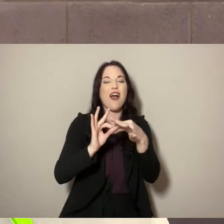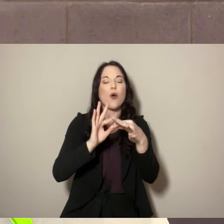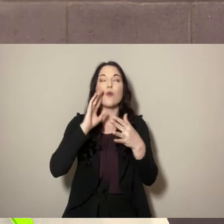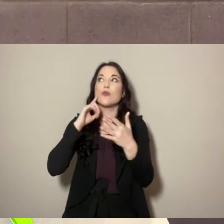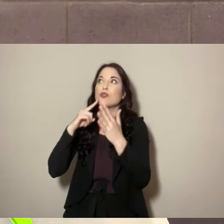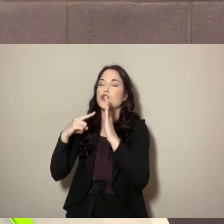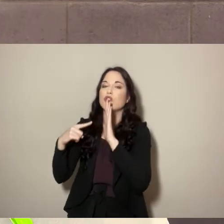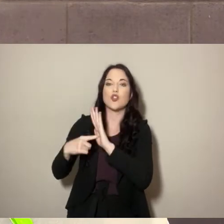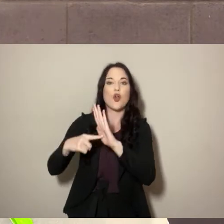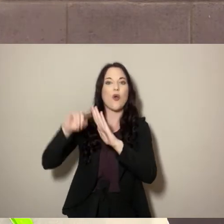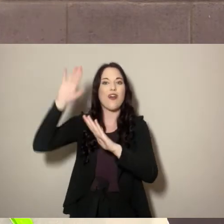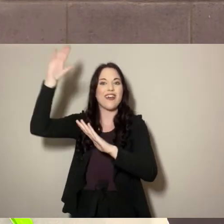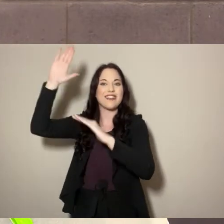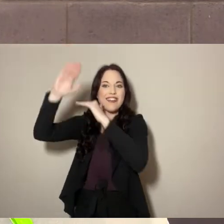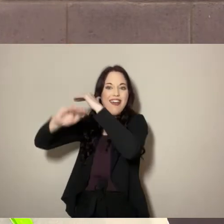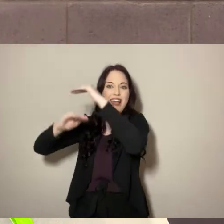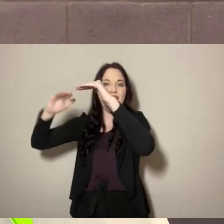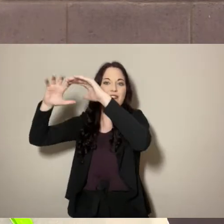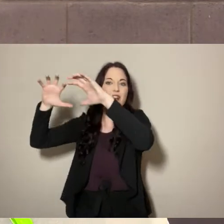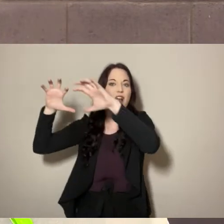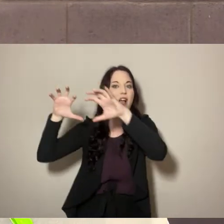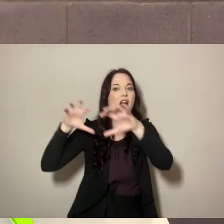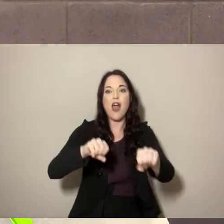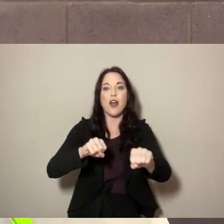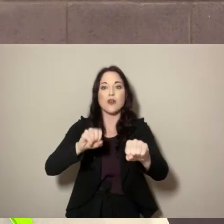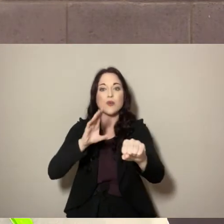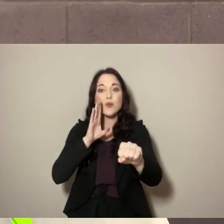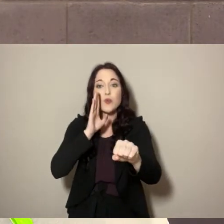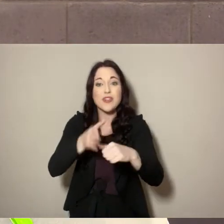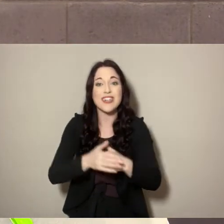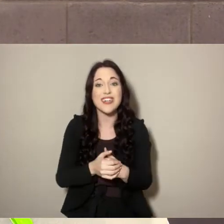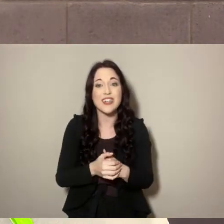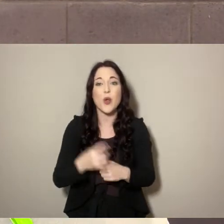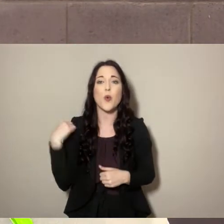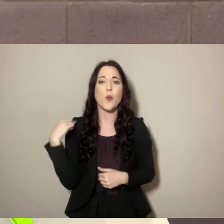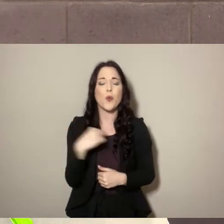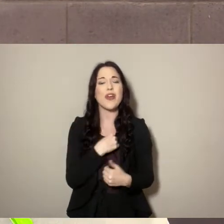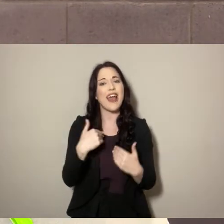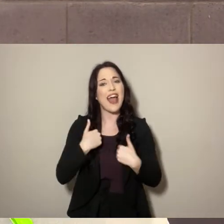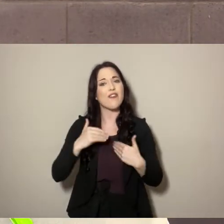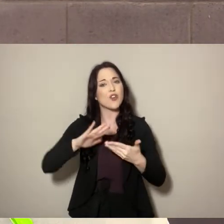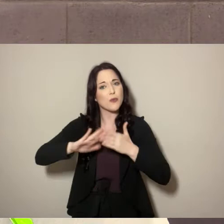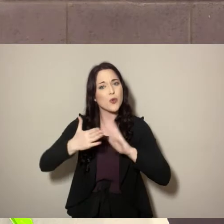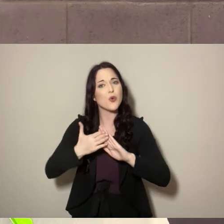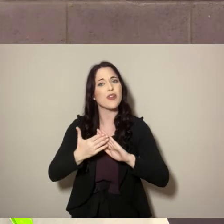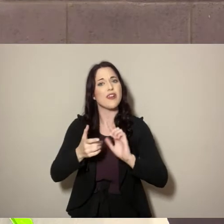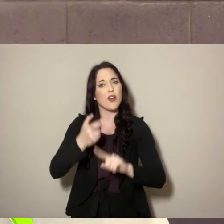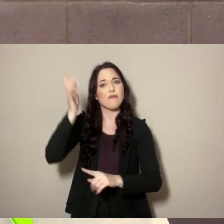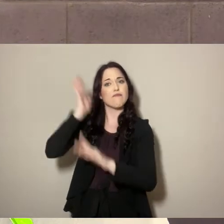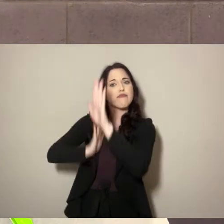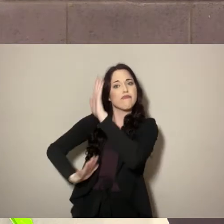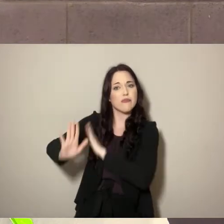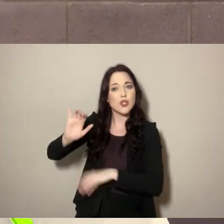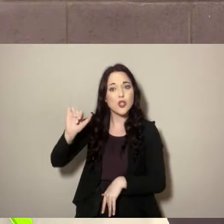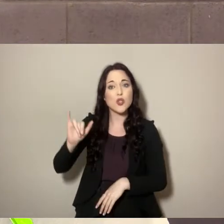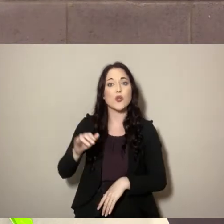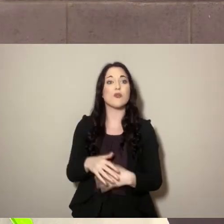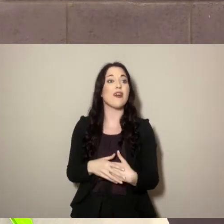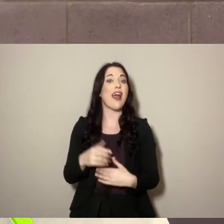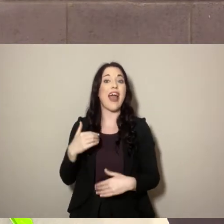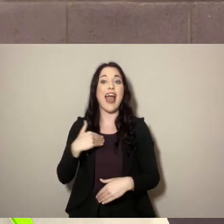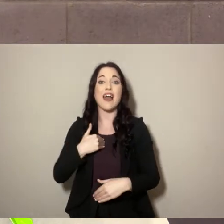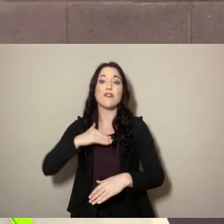the ancient community of our ancestors, the psalmists and the prophets. The psalmist in